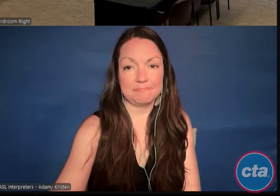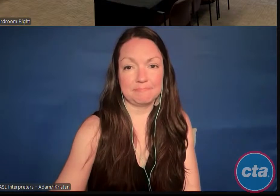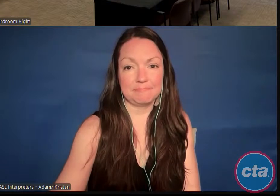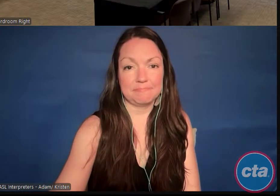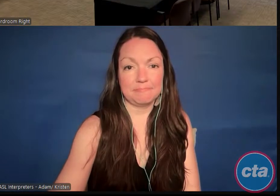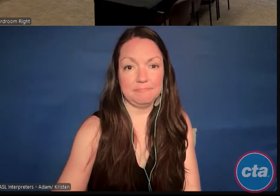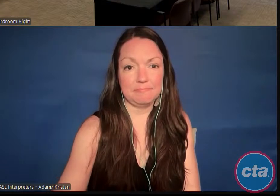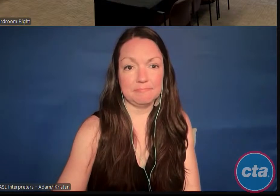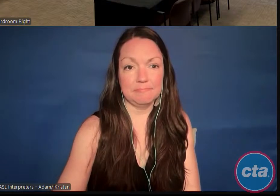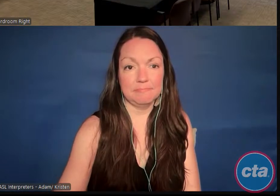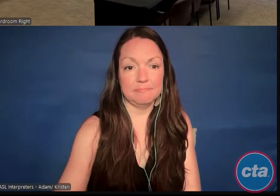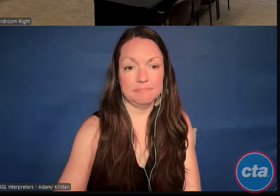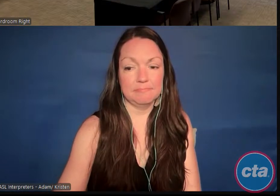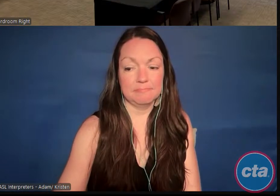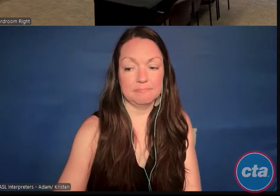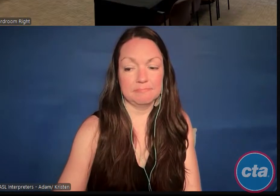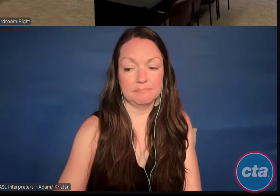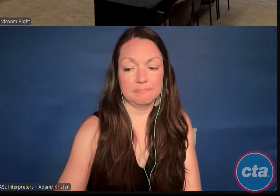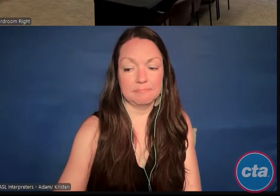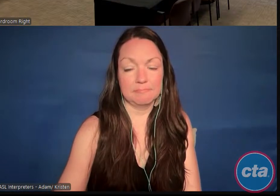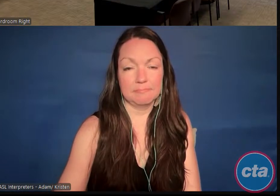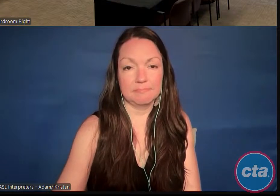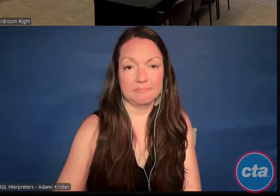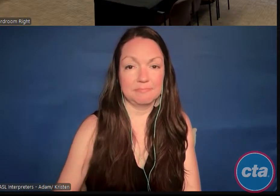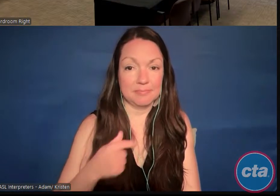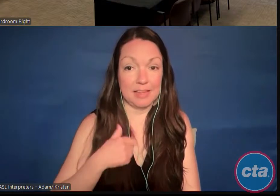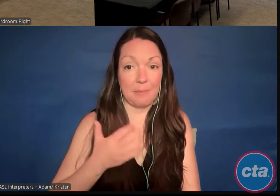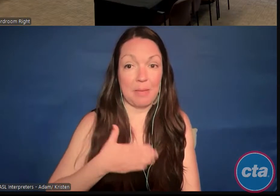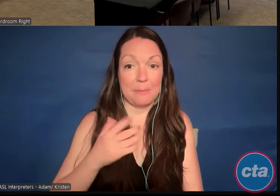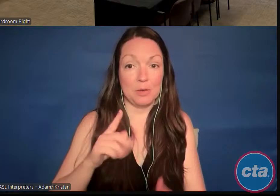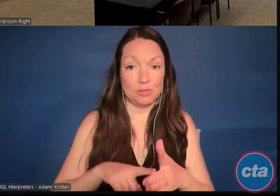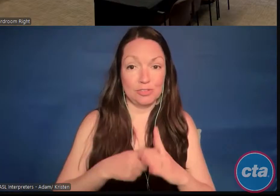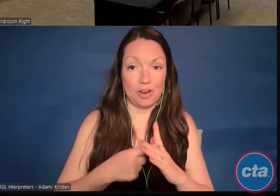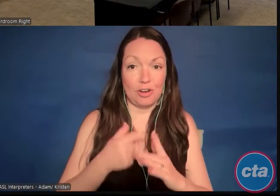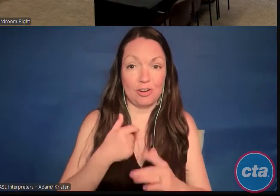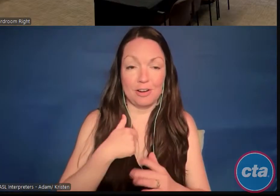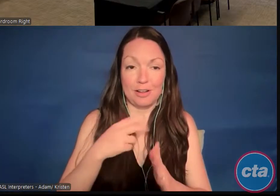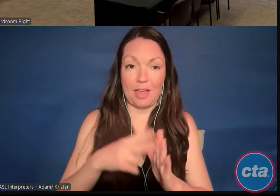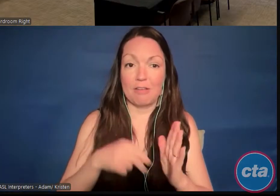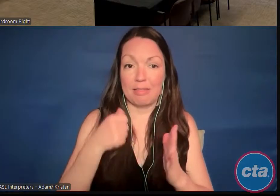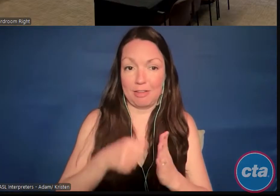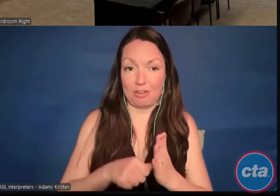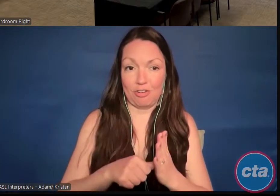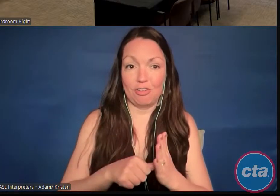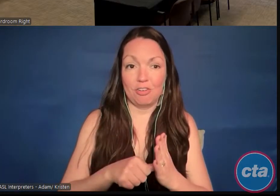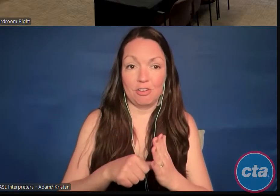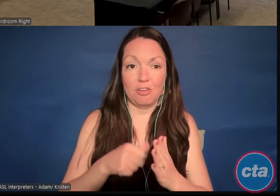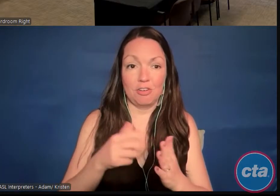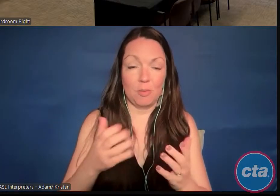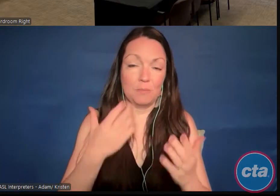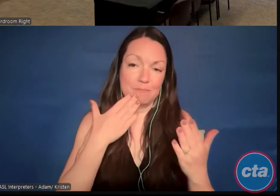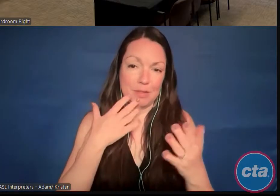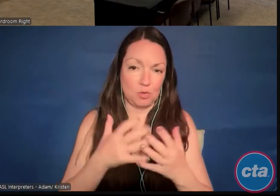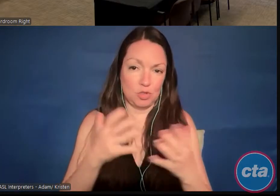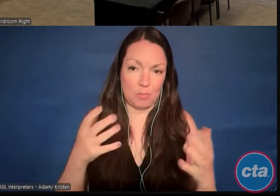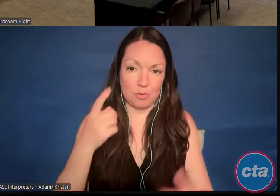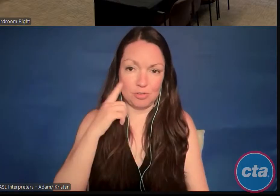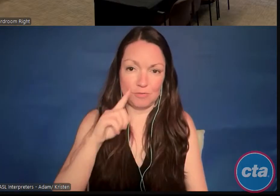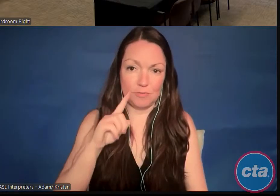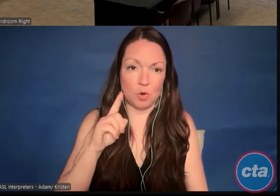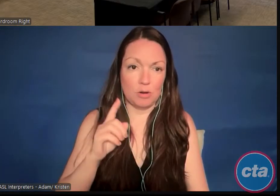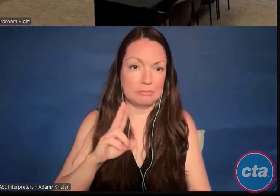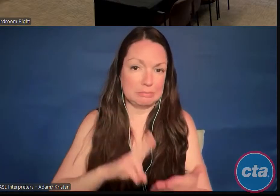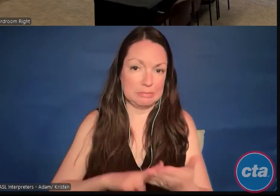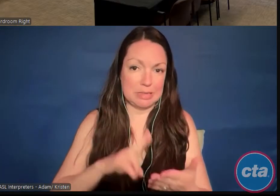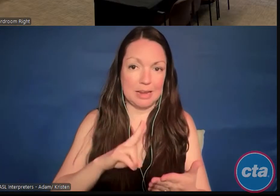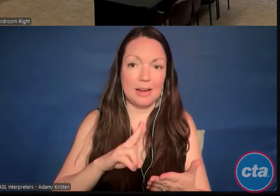I'd be happy to start. Oh, okay, sure. Yeah, no, I've read the letter, and I just want to thank you so much for signing on